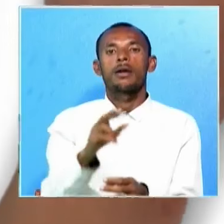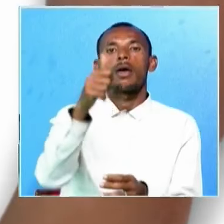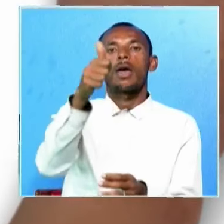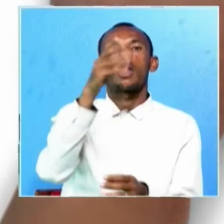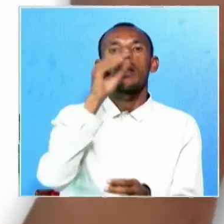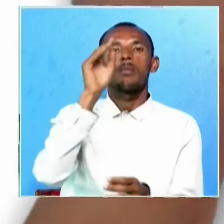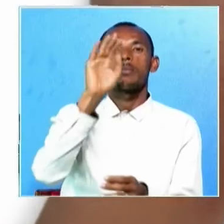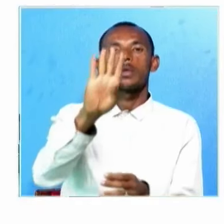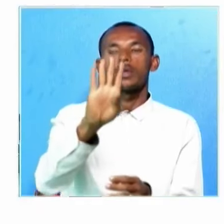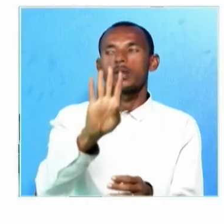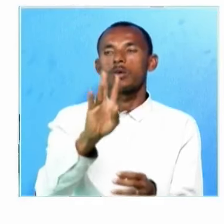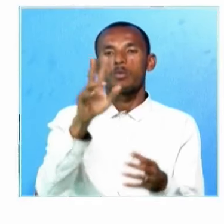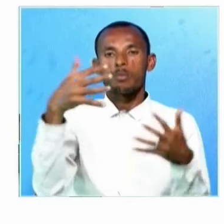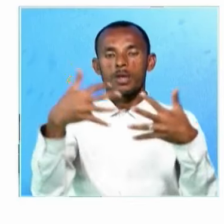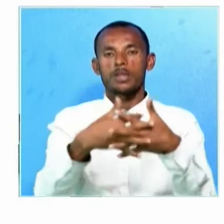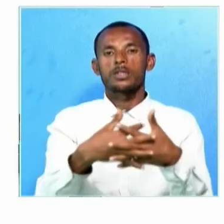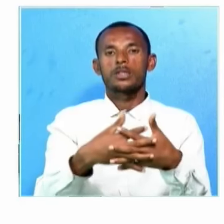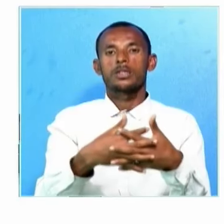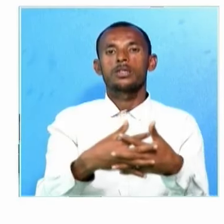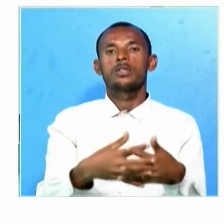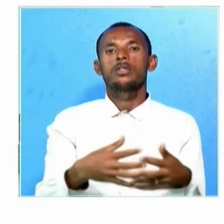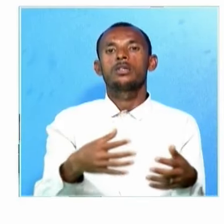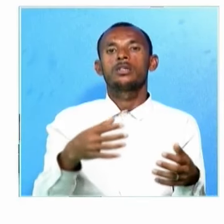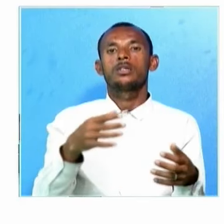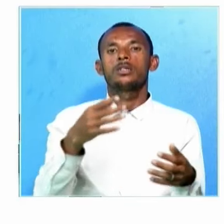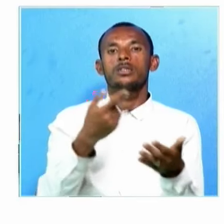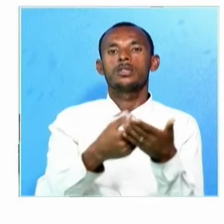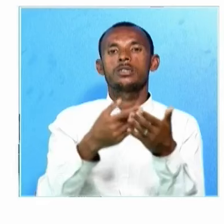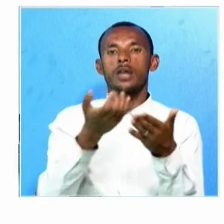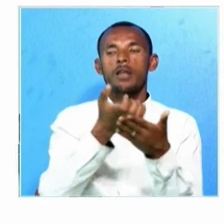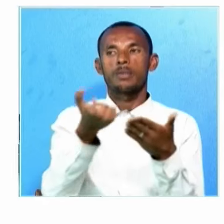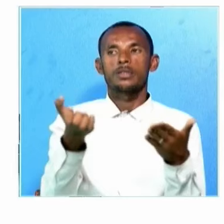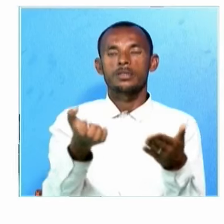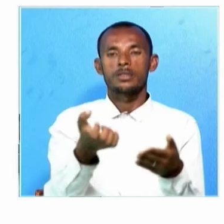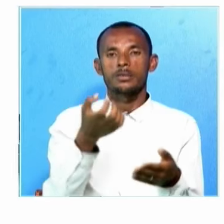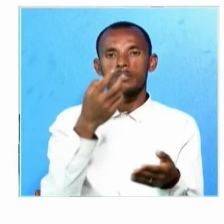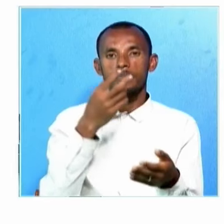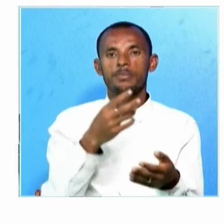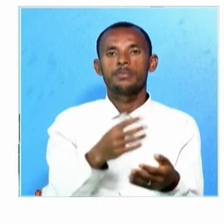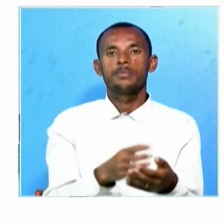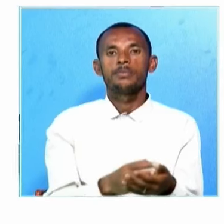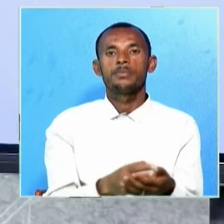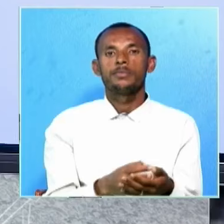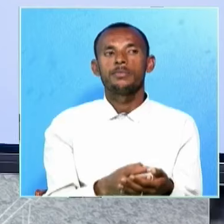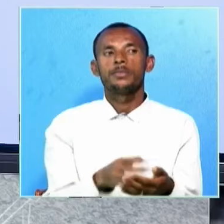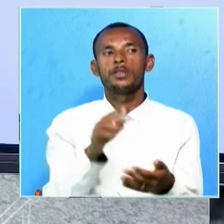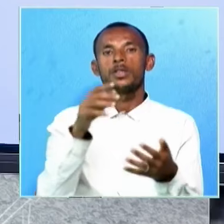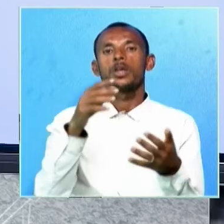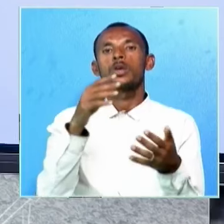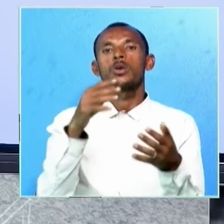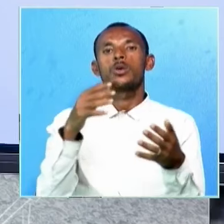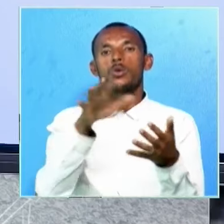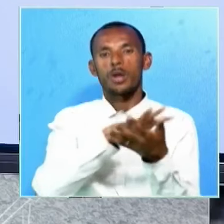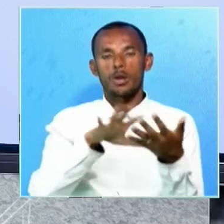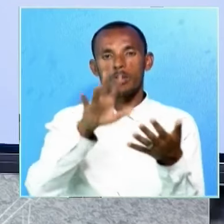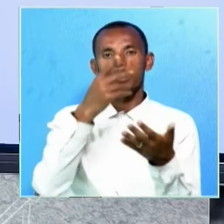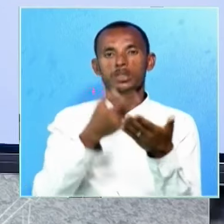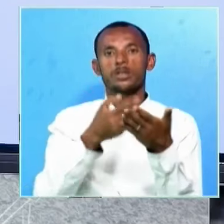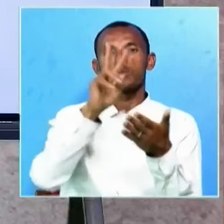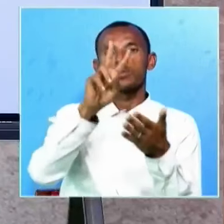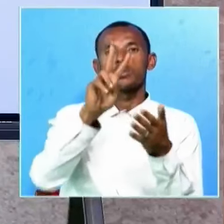B, and you mix these elements on A, you have this. So the union of these two sets